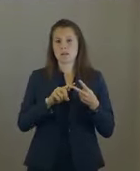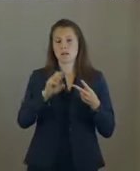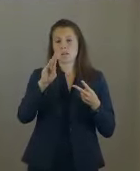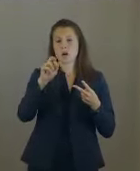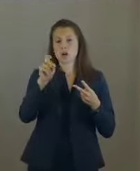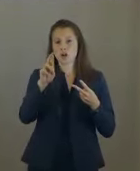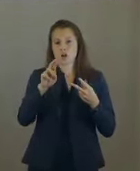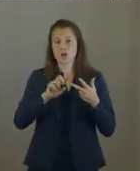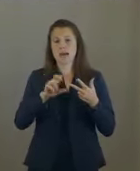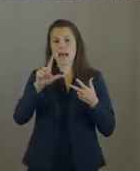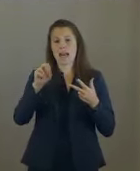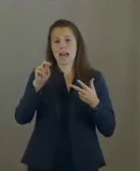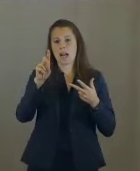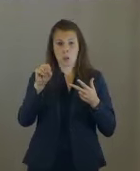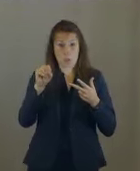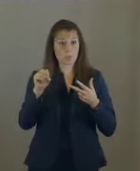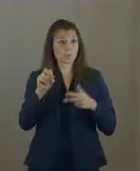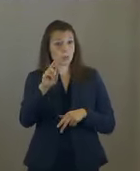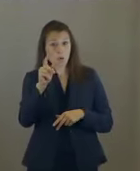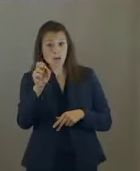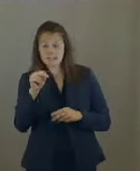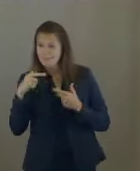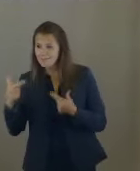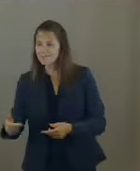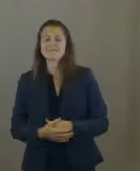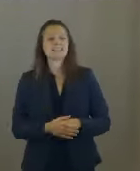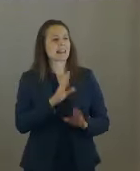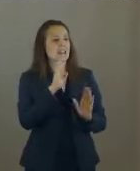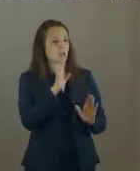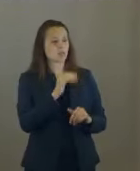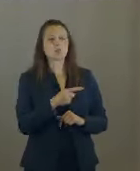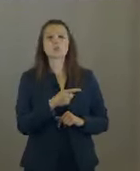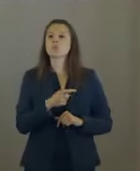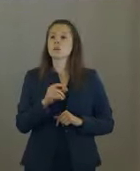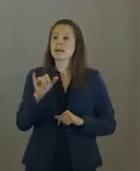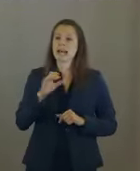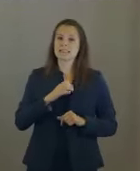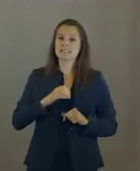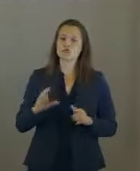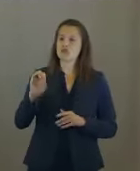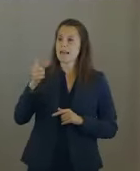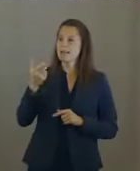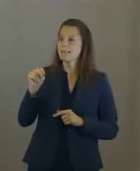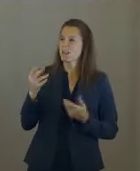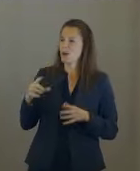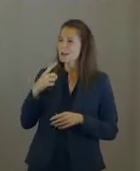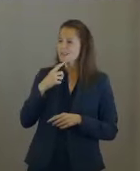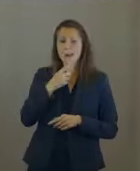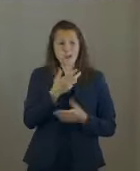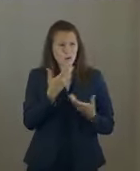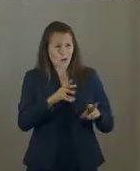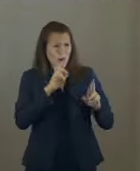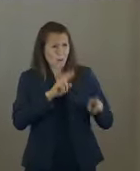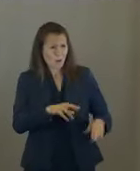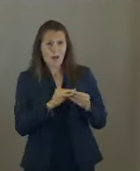Commissioner Barker and Vice Chair Londo. Commissioner Roberson, all yours. Chair Worthams, I think as Commissioner El Hassan said, you actually delivered my